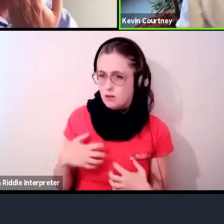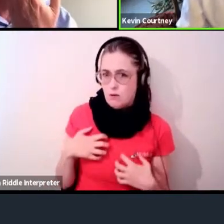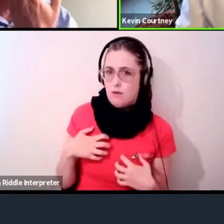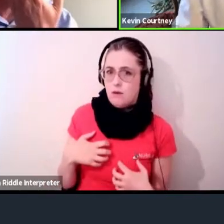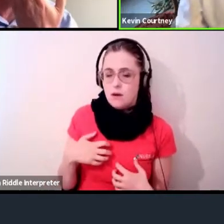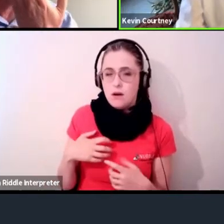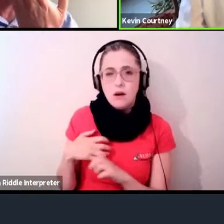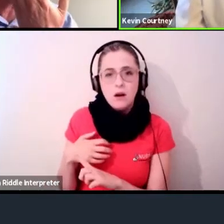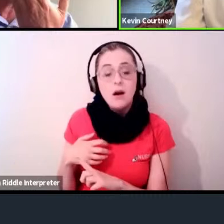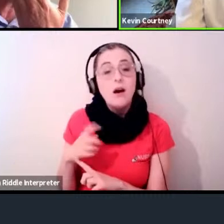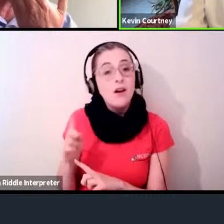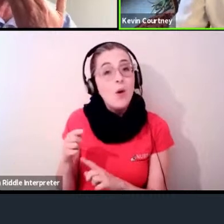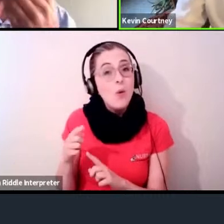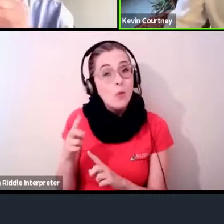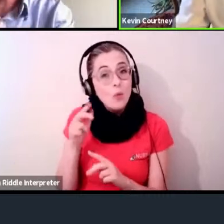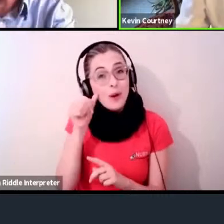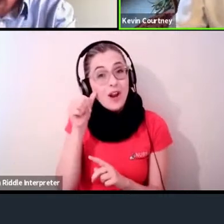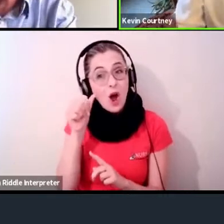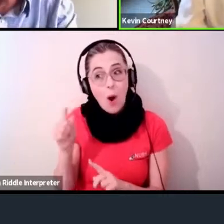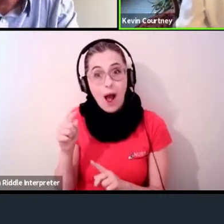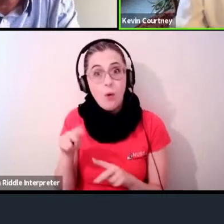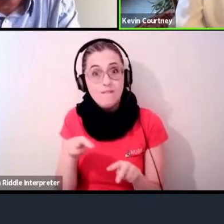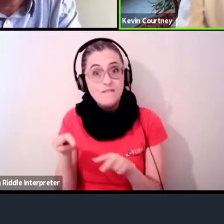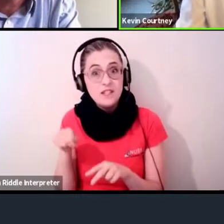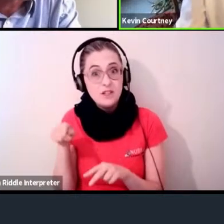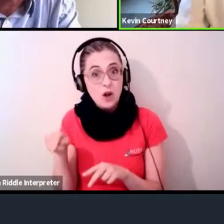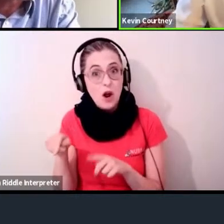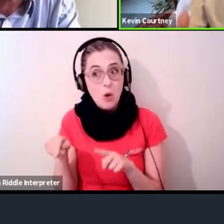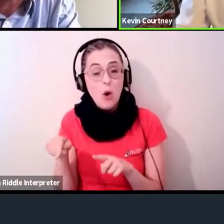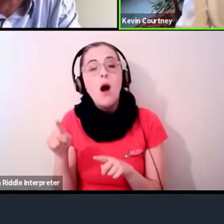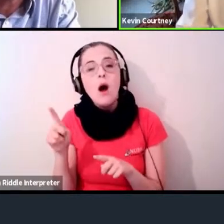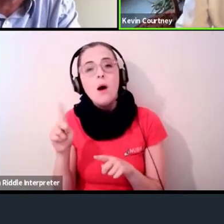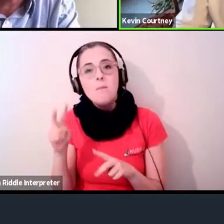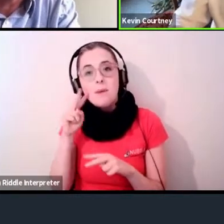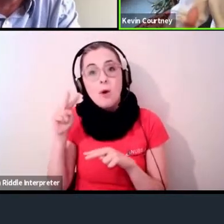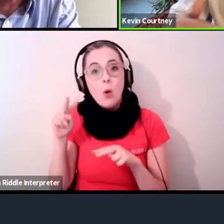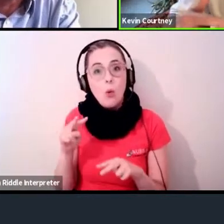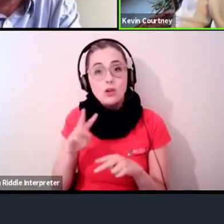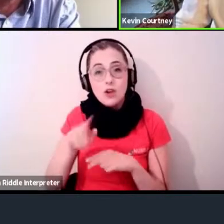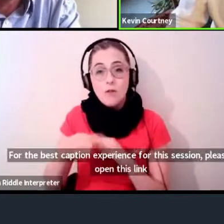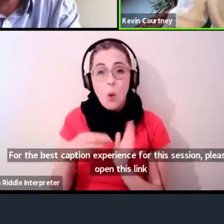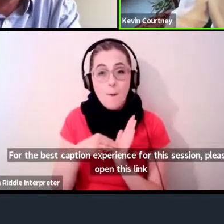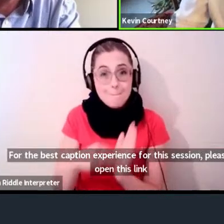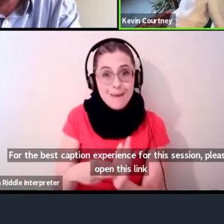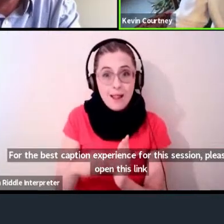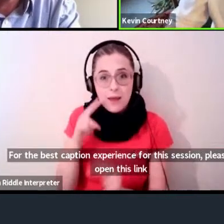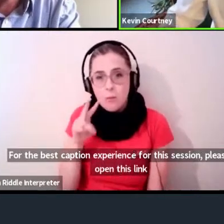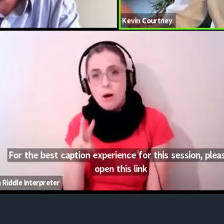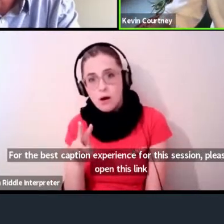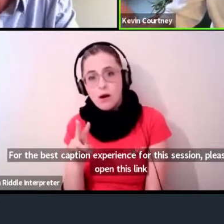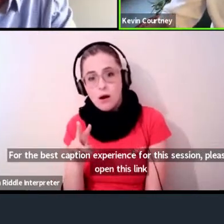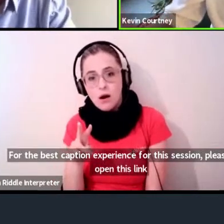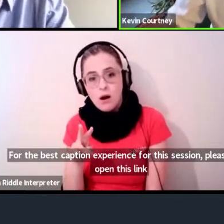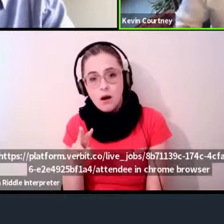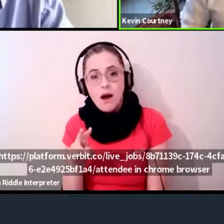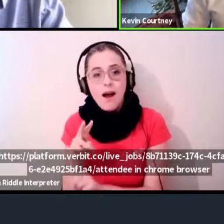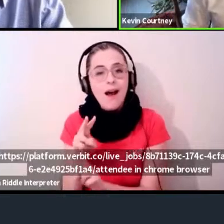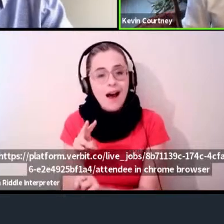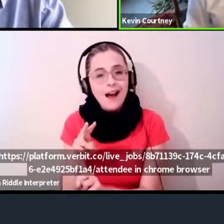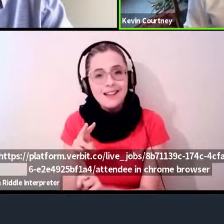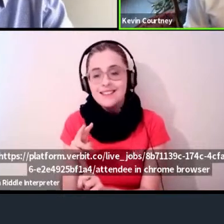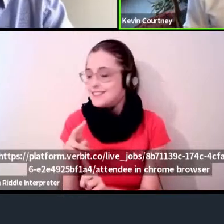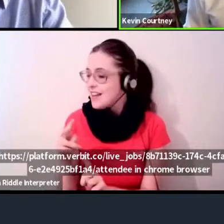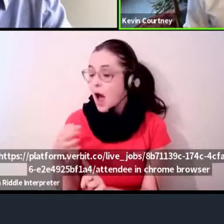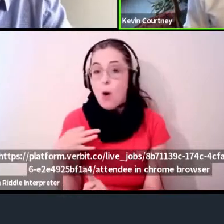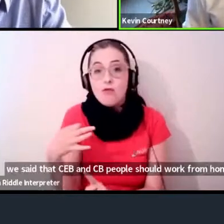million times. And we know that reps started working then, protecting those members who were most at